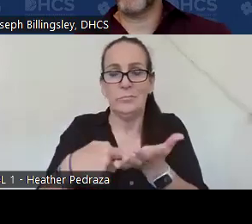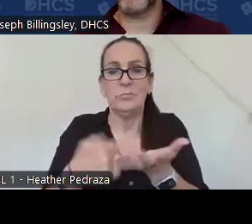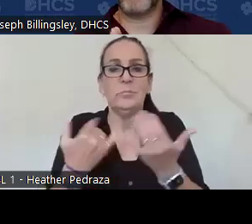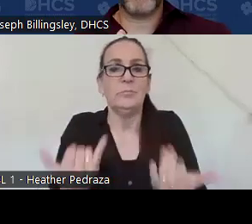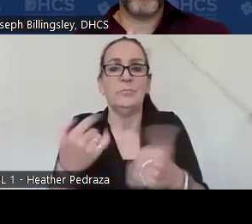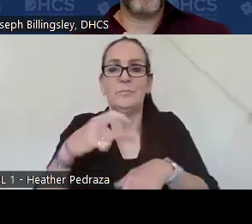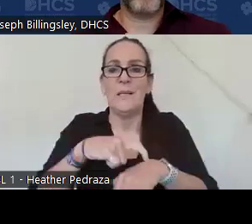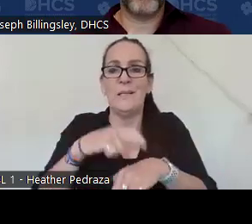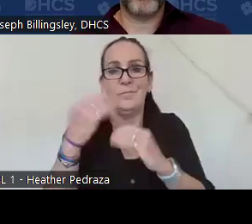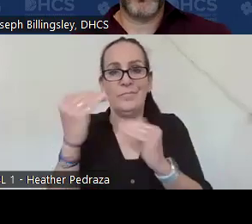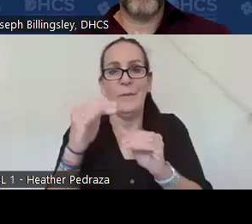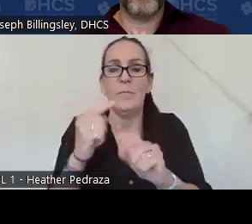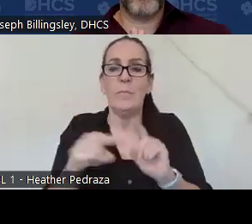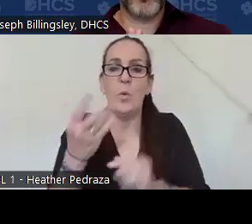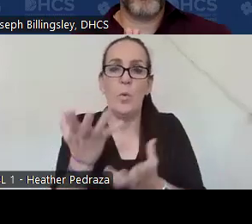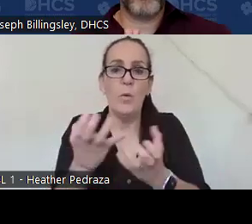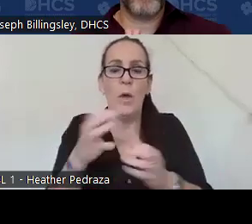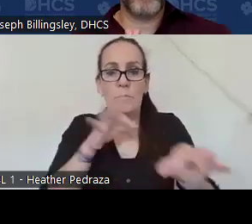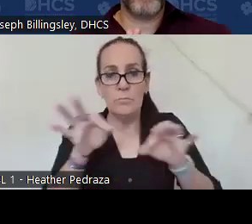wanted to take a moment to